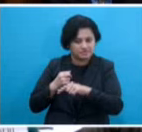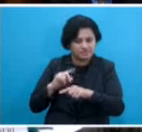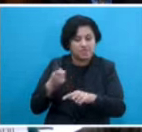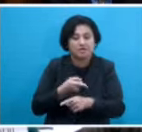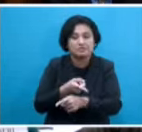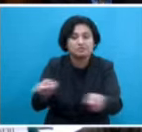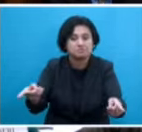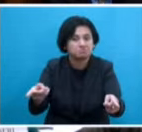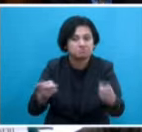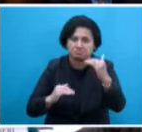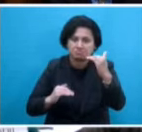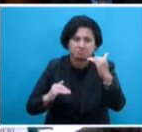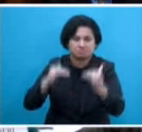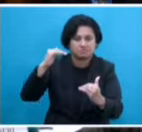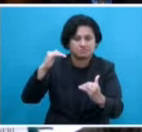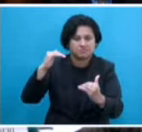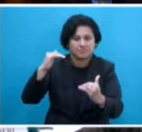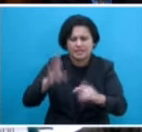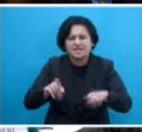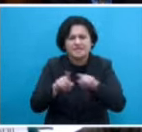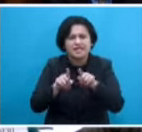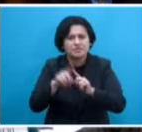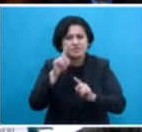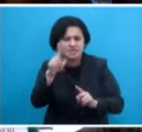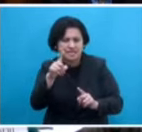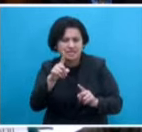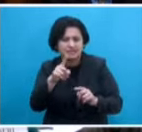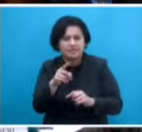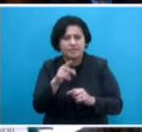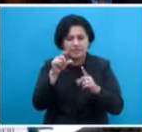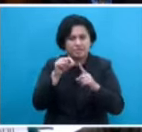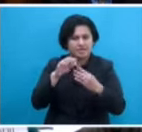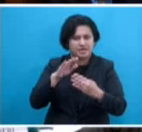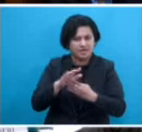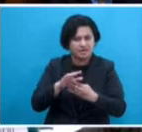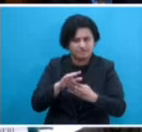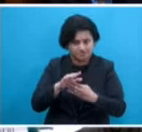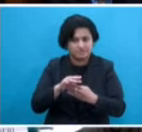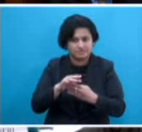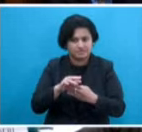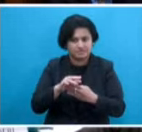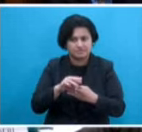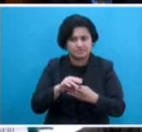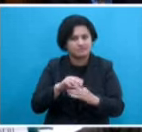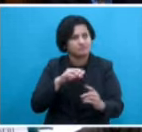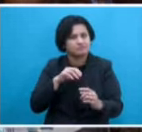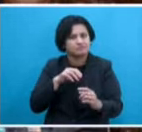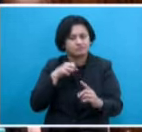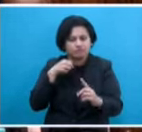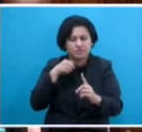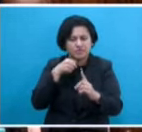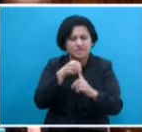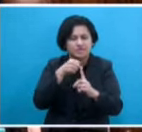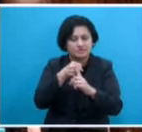when we watched the video of the Honourable Pio Tukandundua's assault by the Honourable Prime Minister within the precincts of Parliament. We